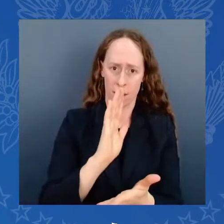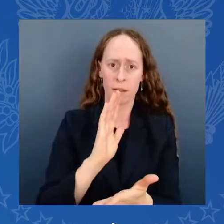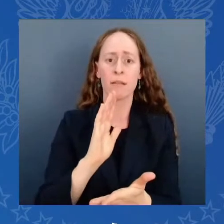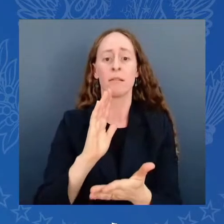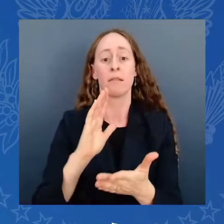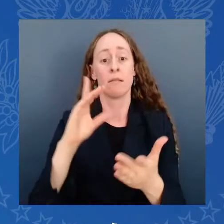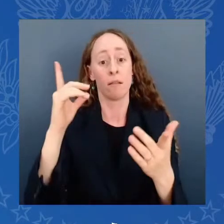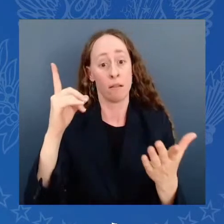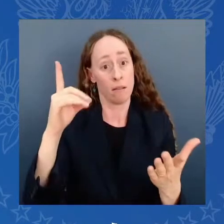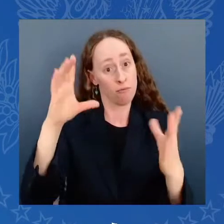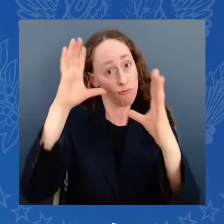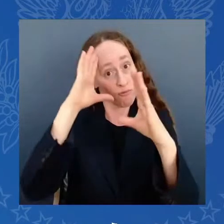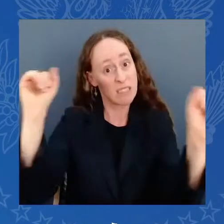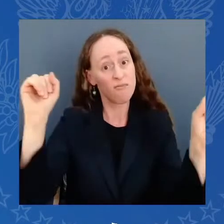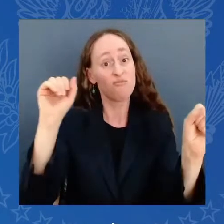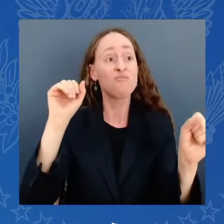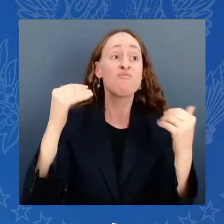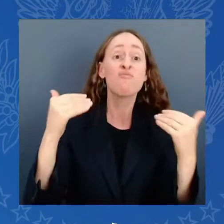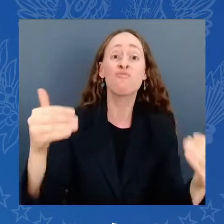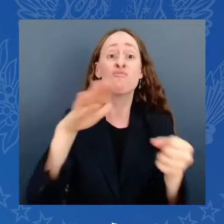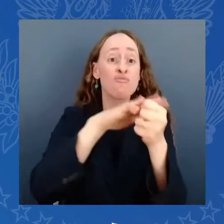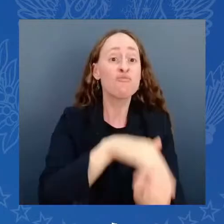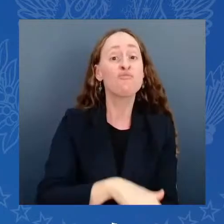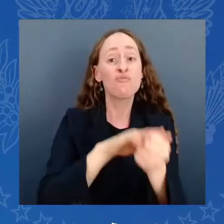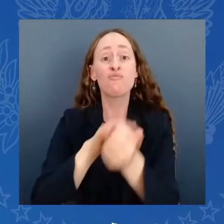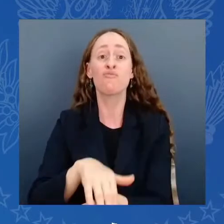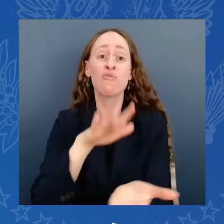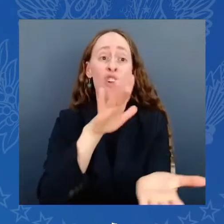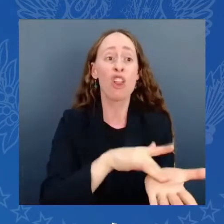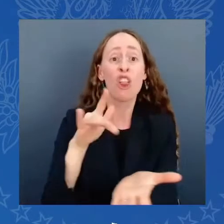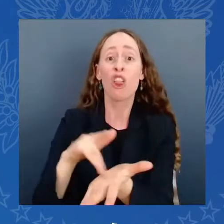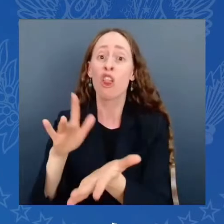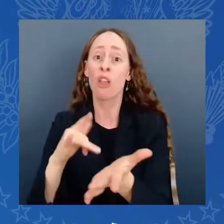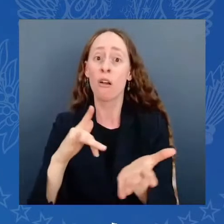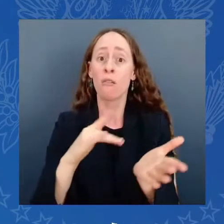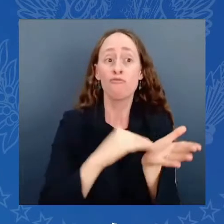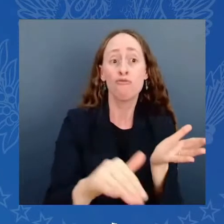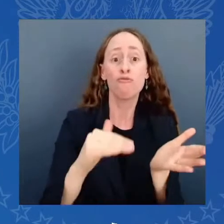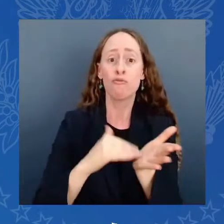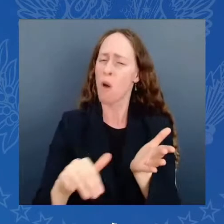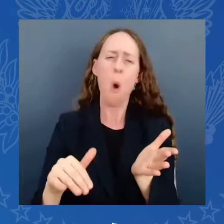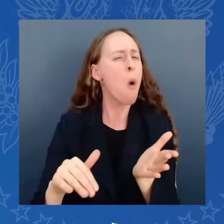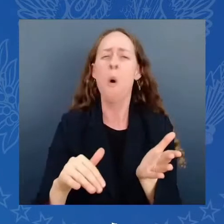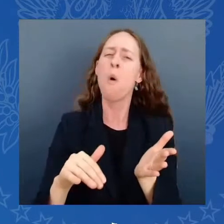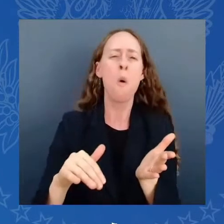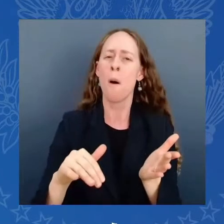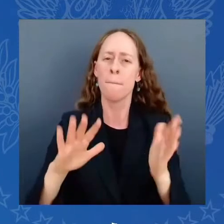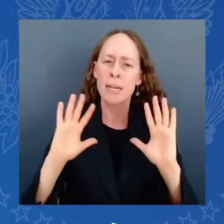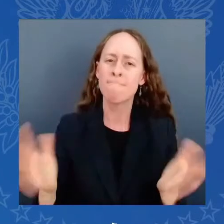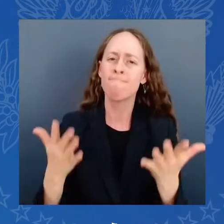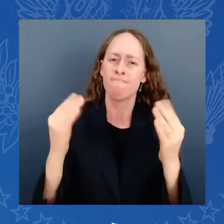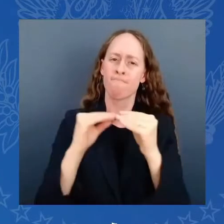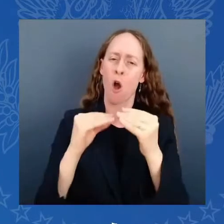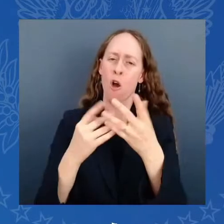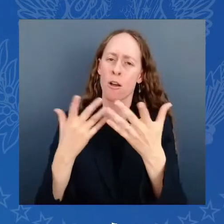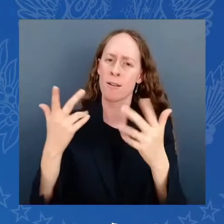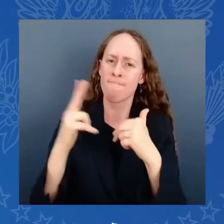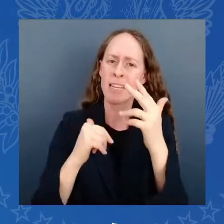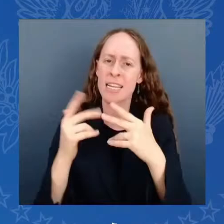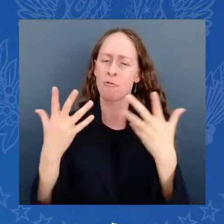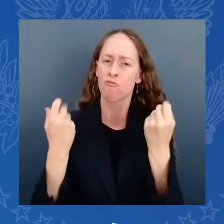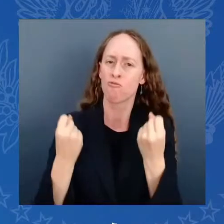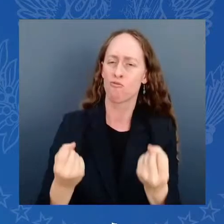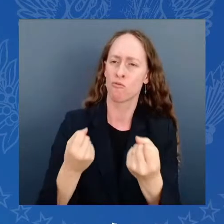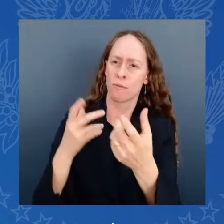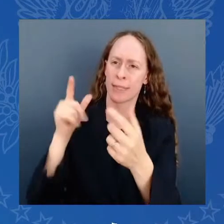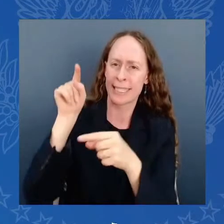restore faith in the Supreme Court. We can and must strengthen the guardrails of democracy. We must have to remind ourselves who we are.